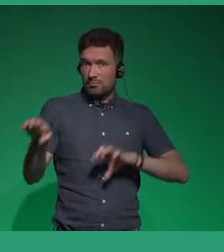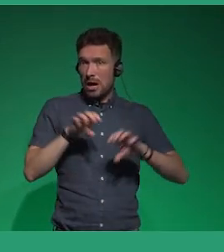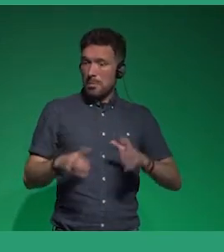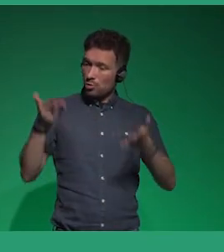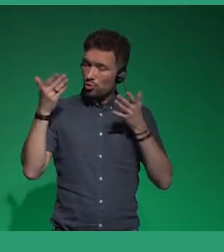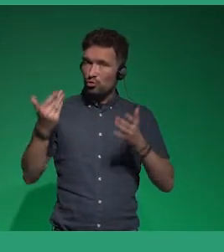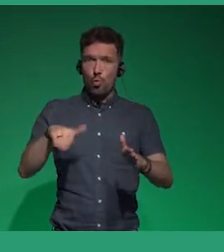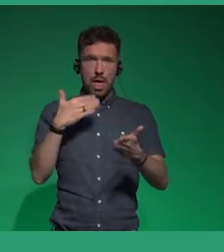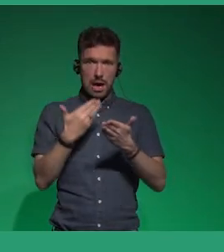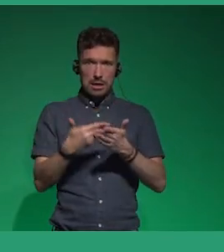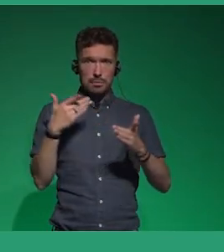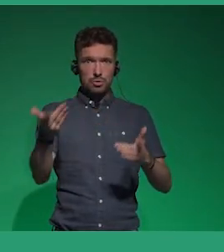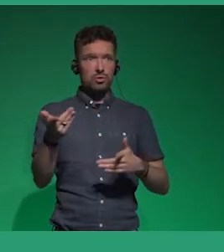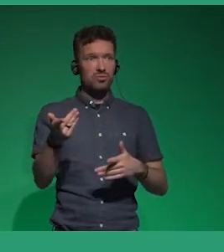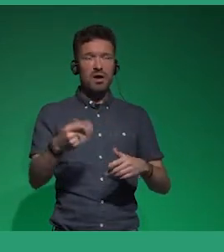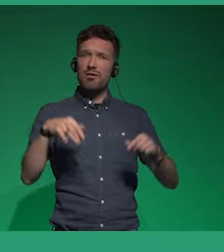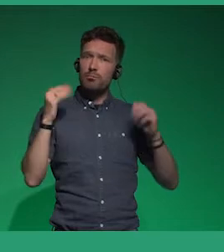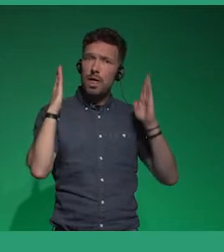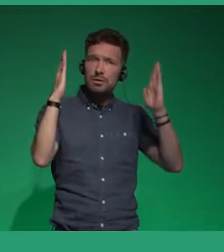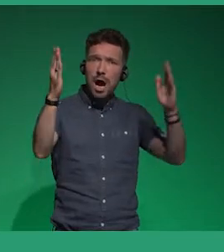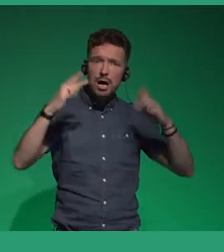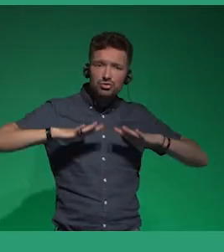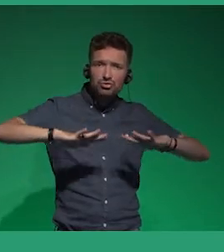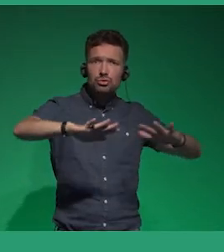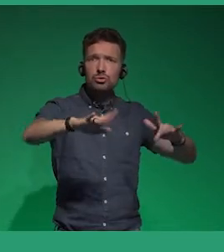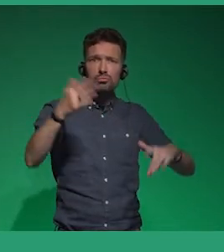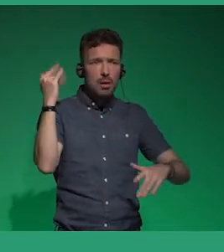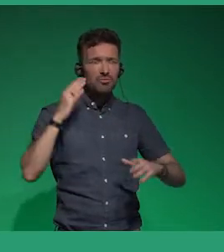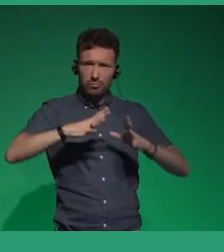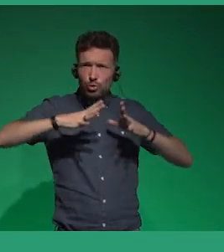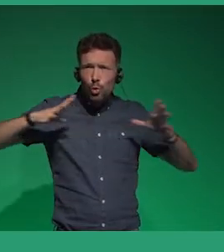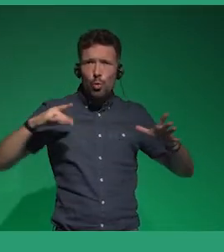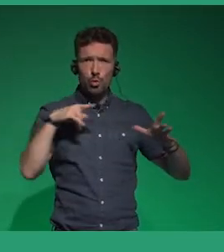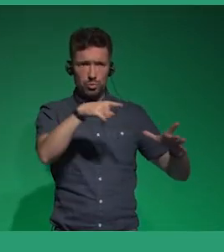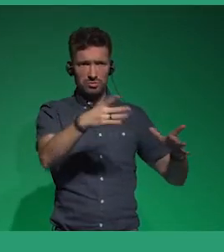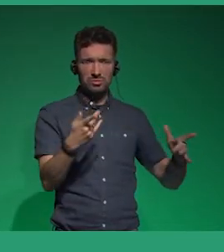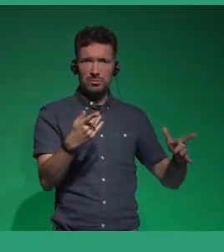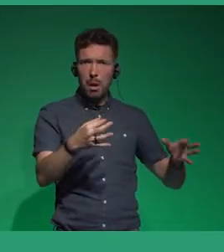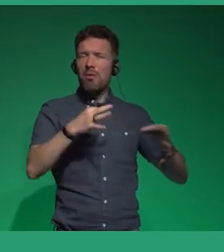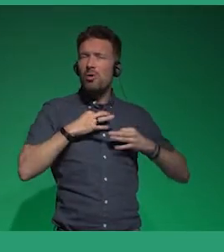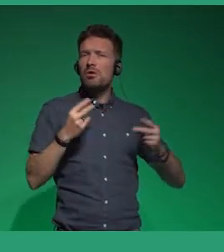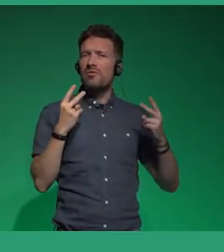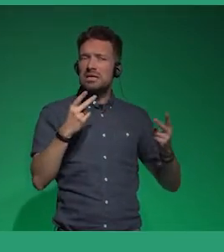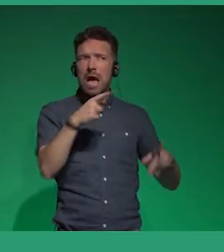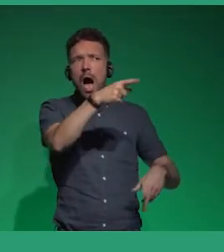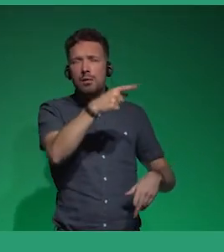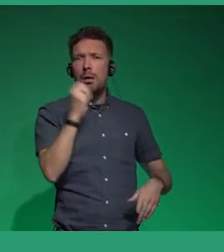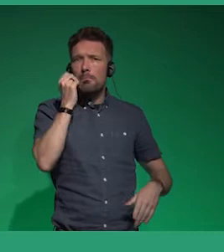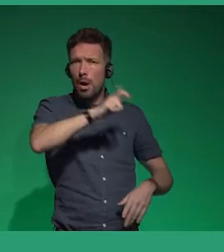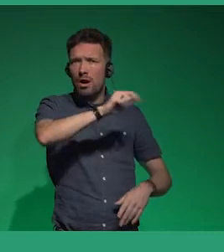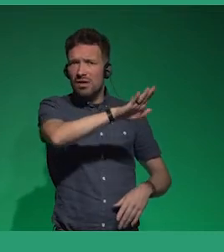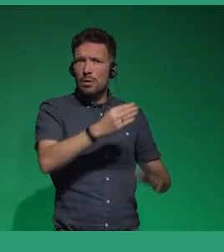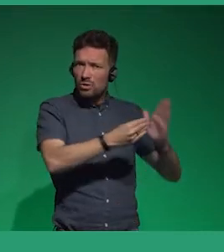saw, smallholder farmers are also important actors in the oil palm expansion. So we wondered how